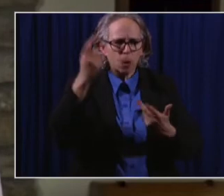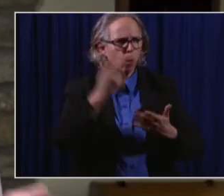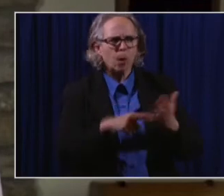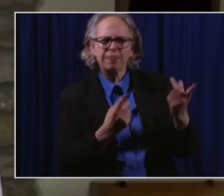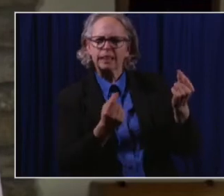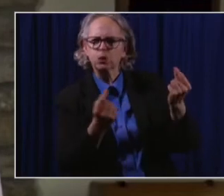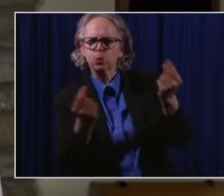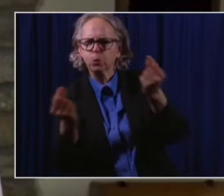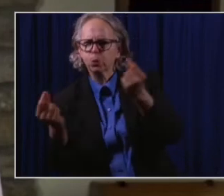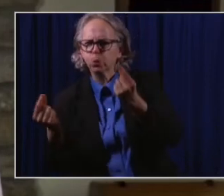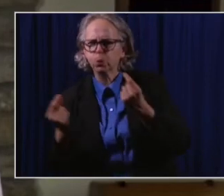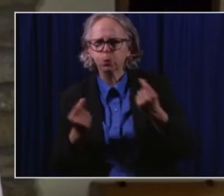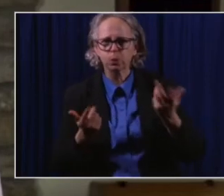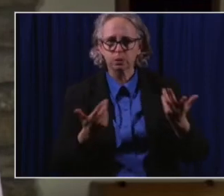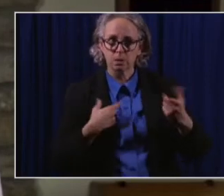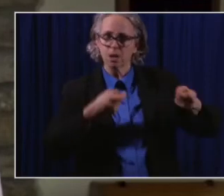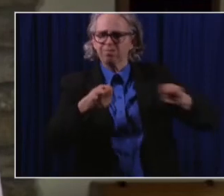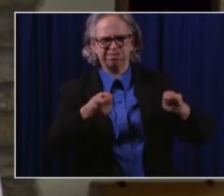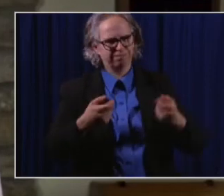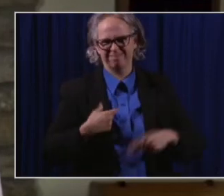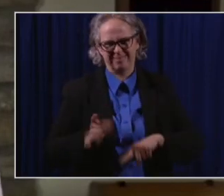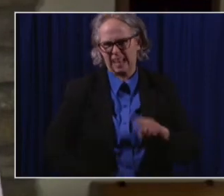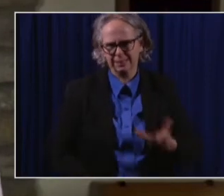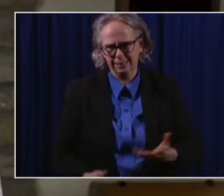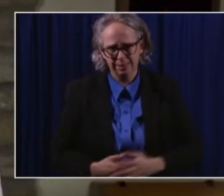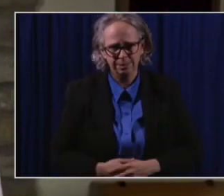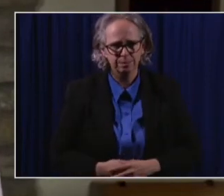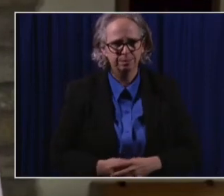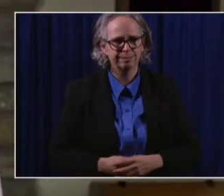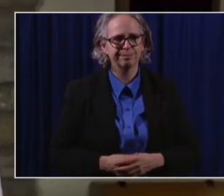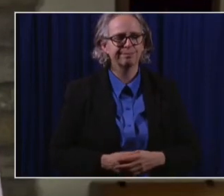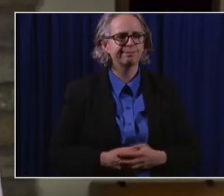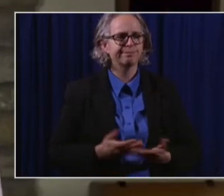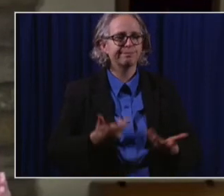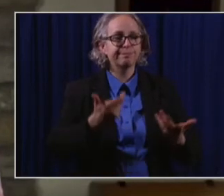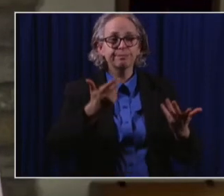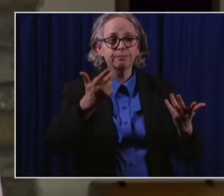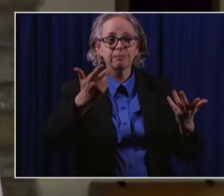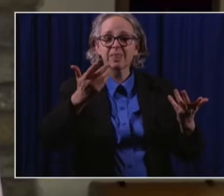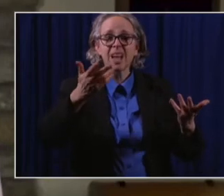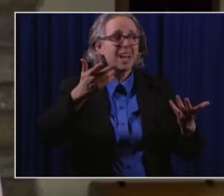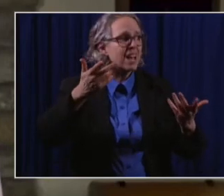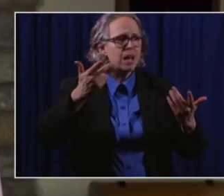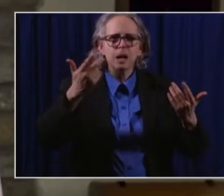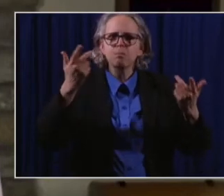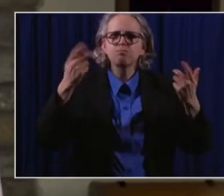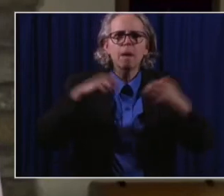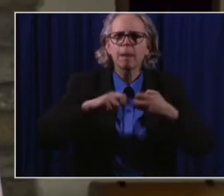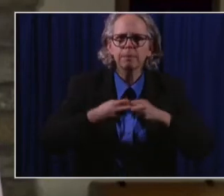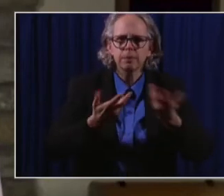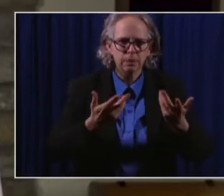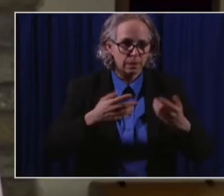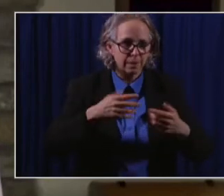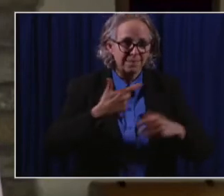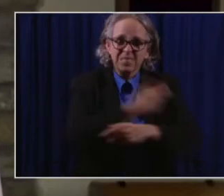coming up with the vaccine. That's coming. Two